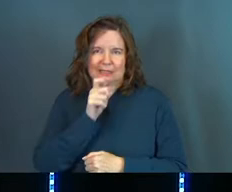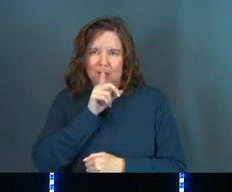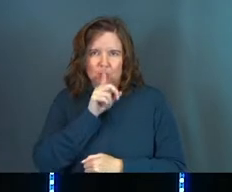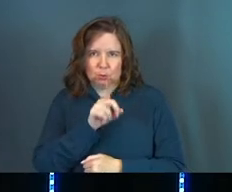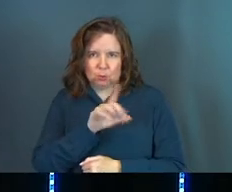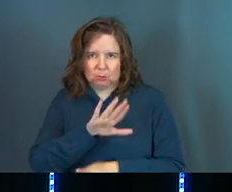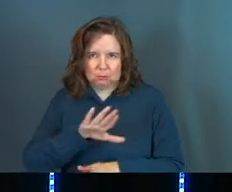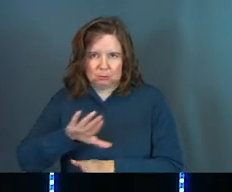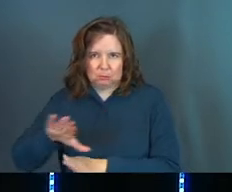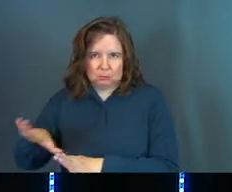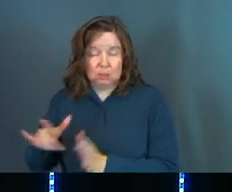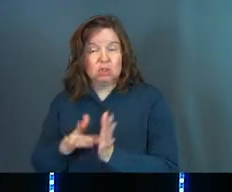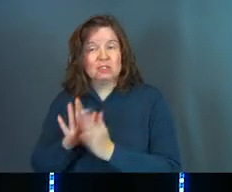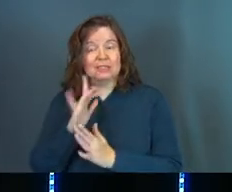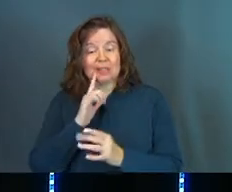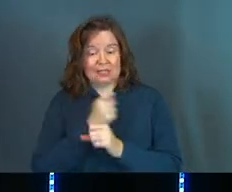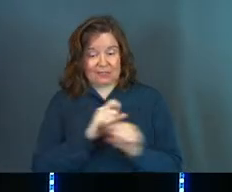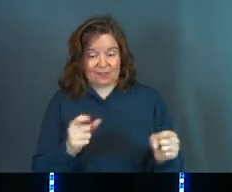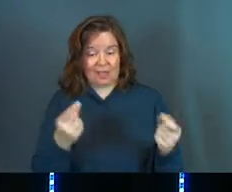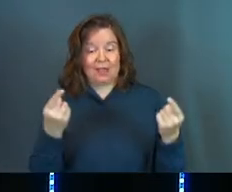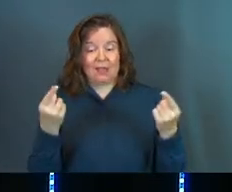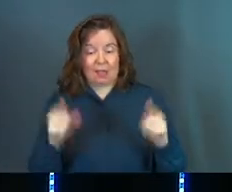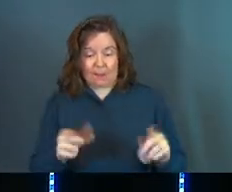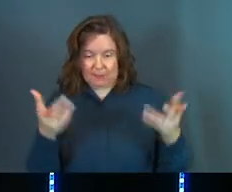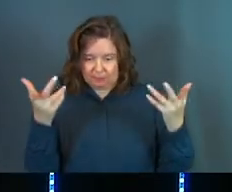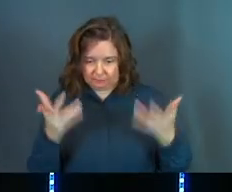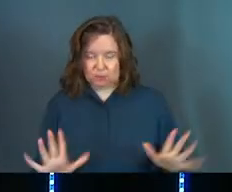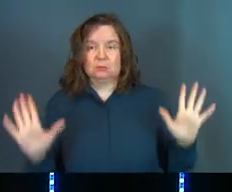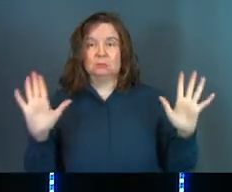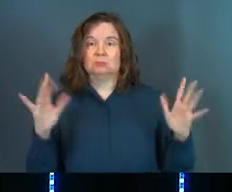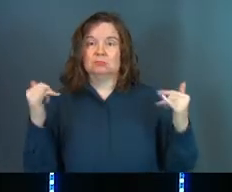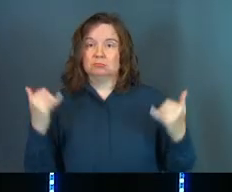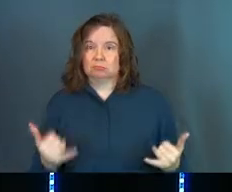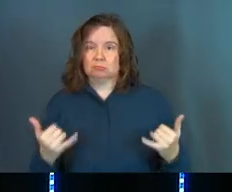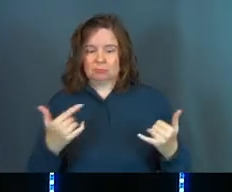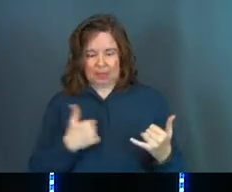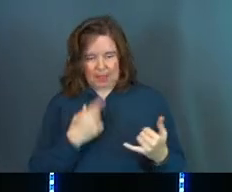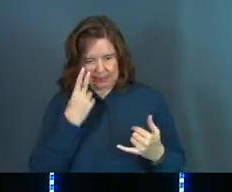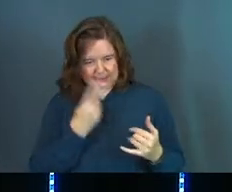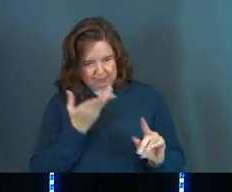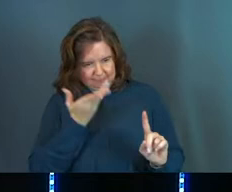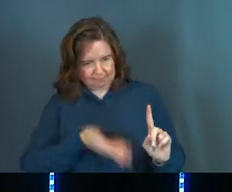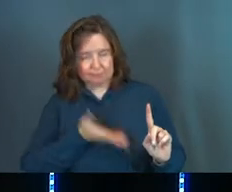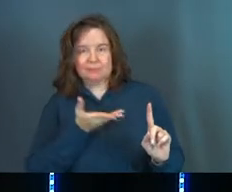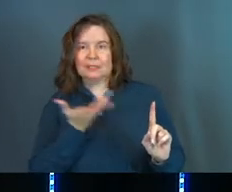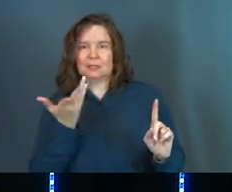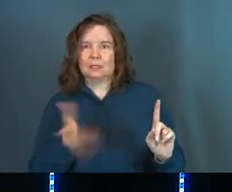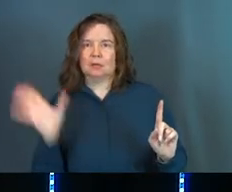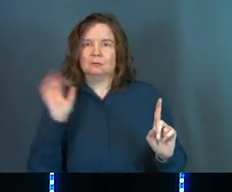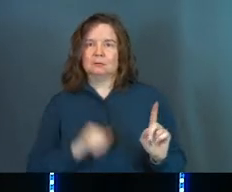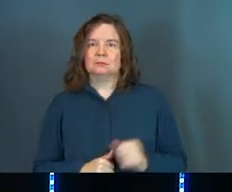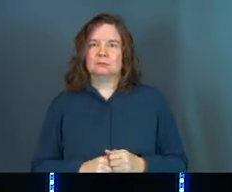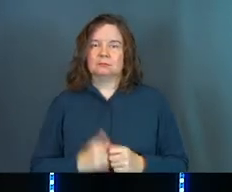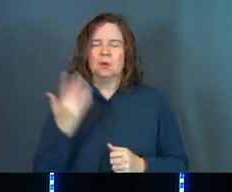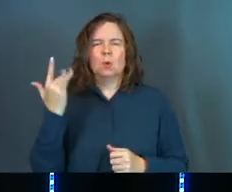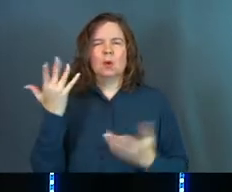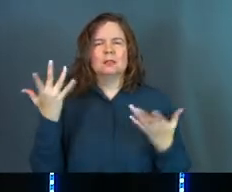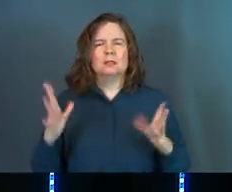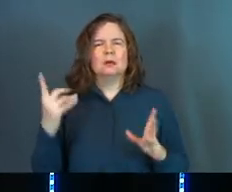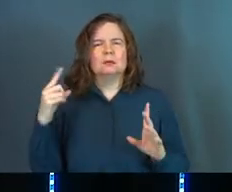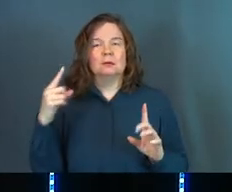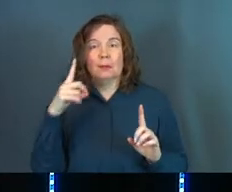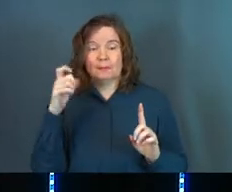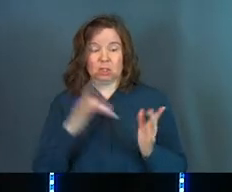true. Jesus said, salvation has come. Past tense. I can see it. It's done. Why is it